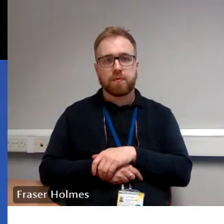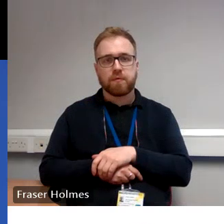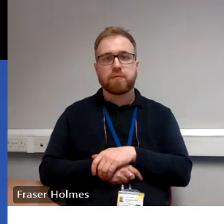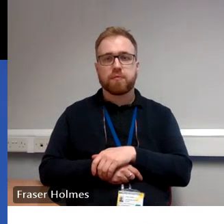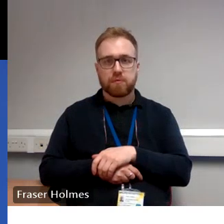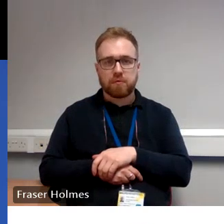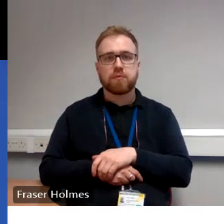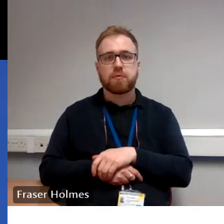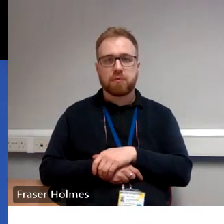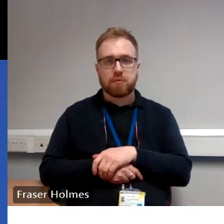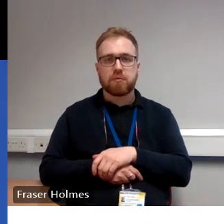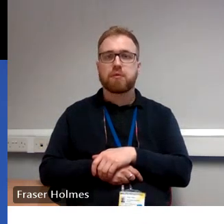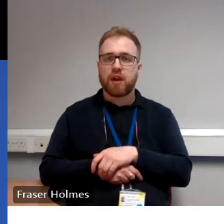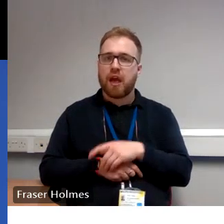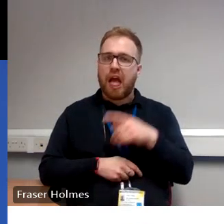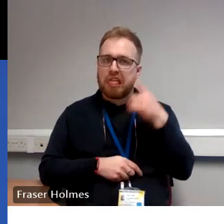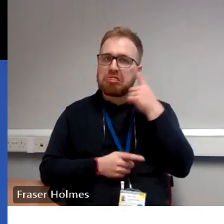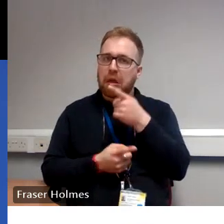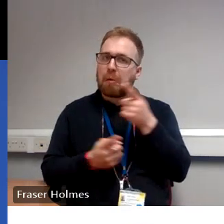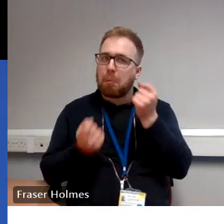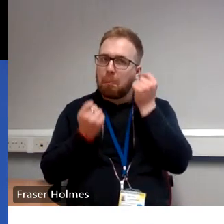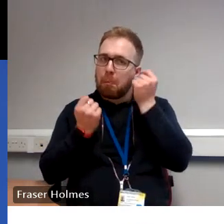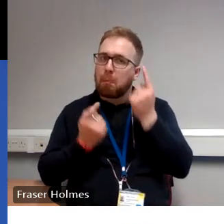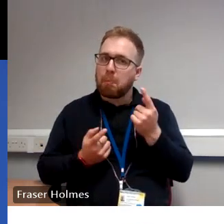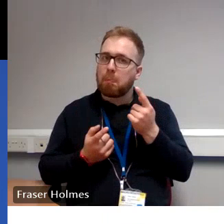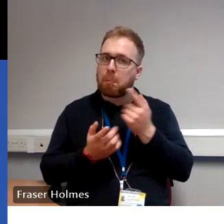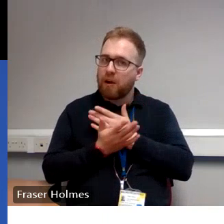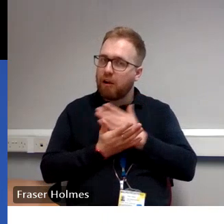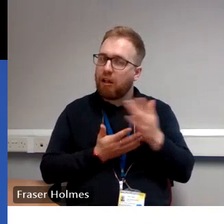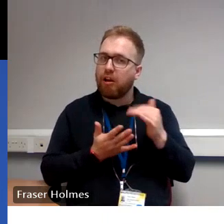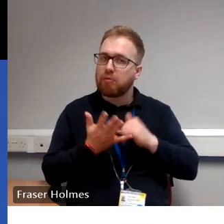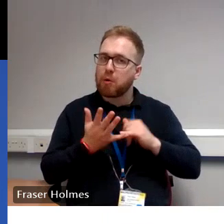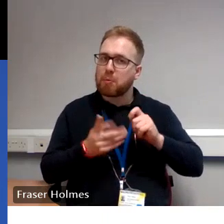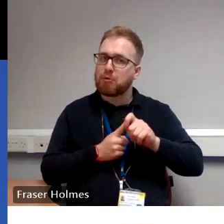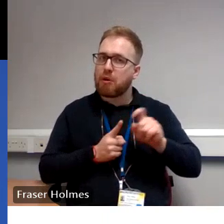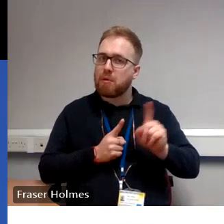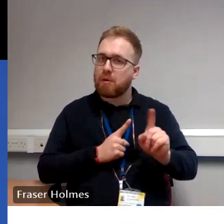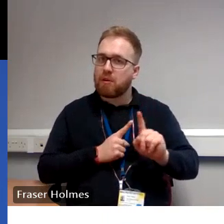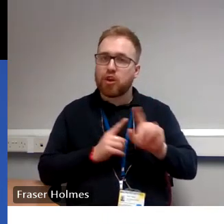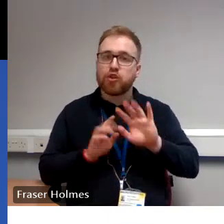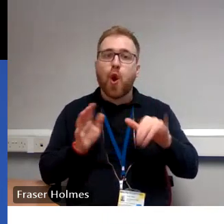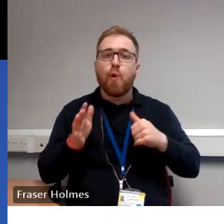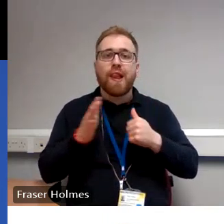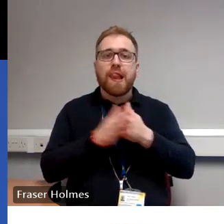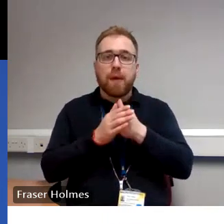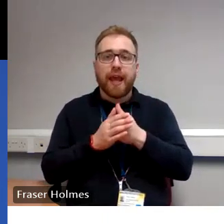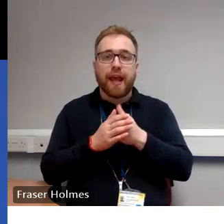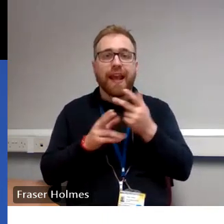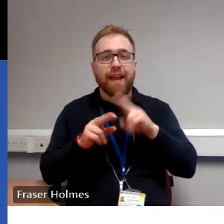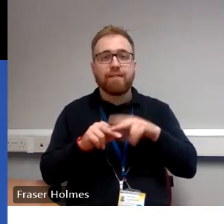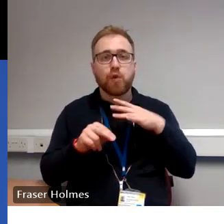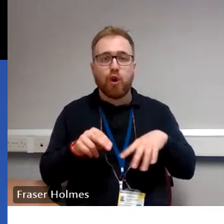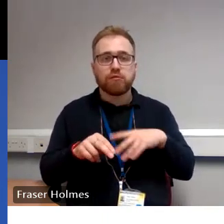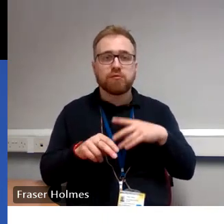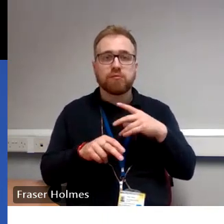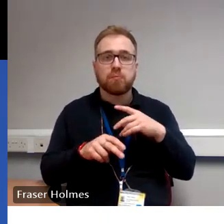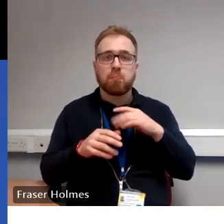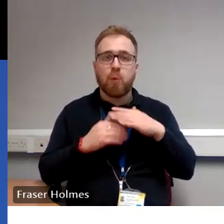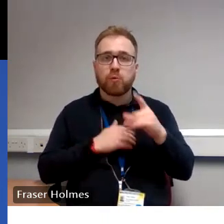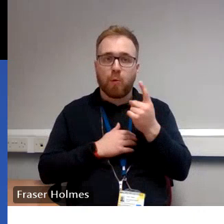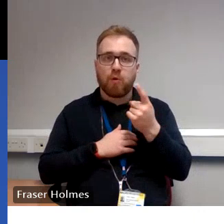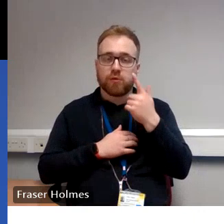Yeah, I think you've got a good idea about what social prescribing is. There's not a limit, by the way. If you want to put more than one thing in, please feel